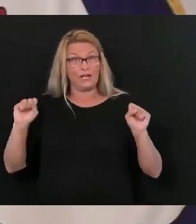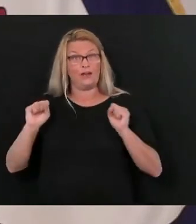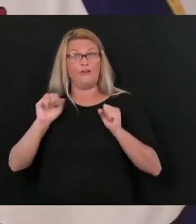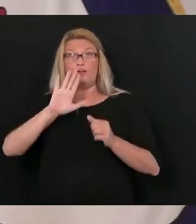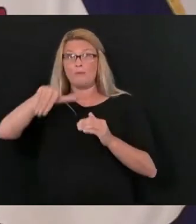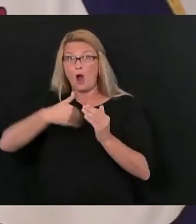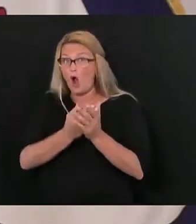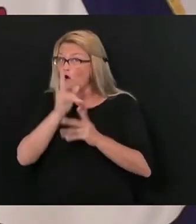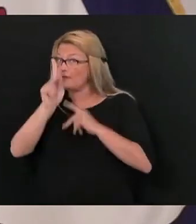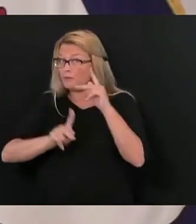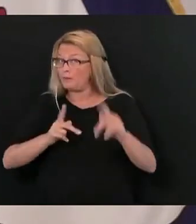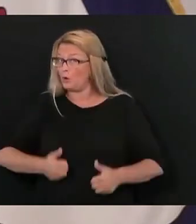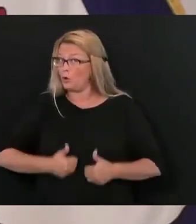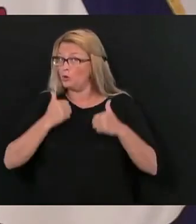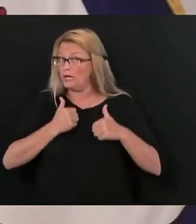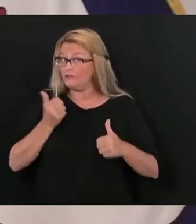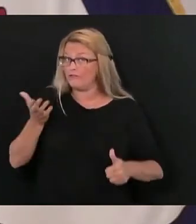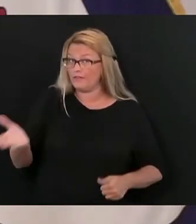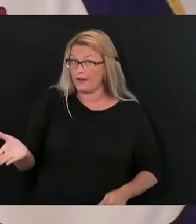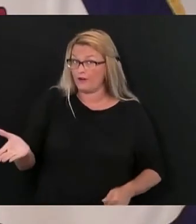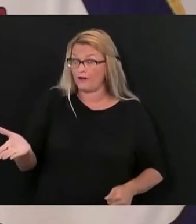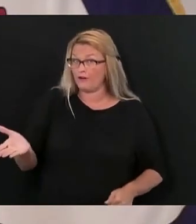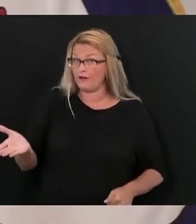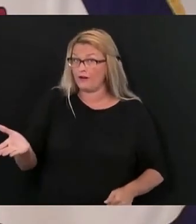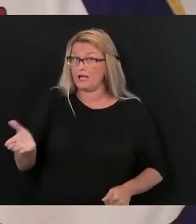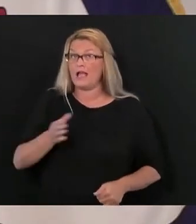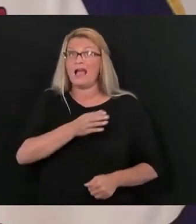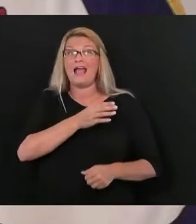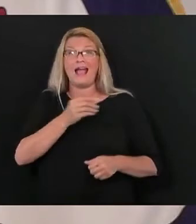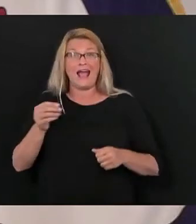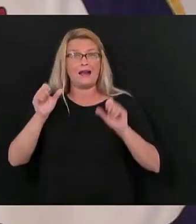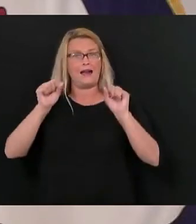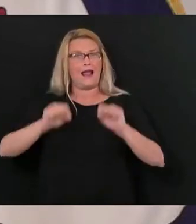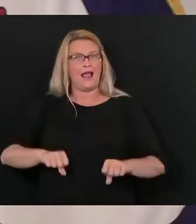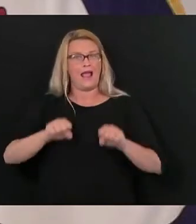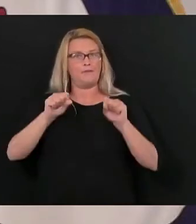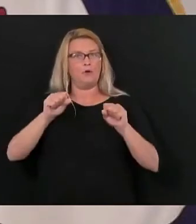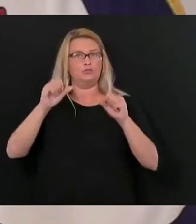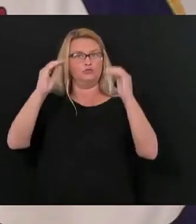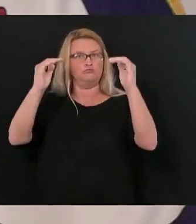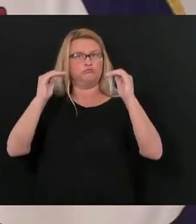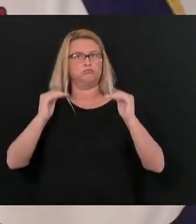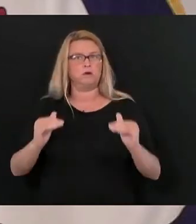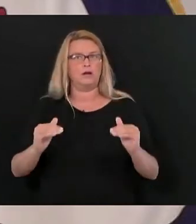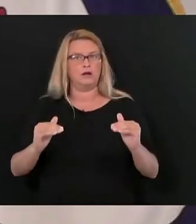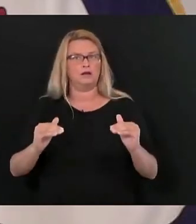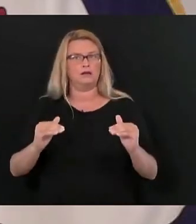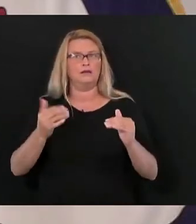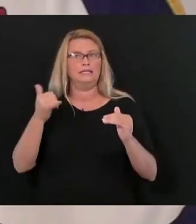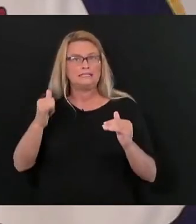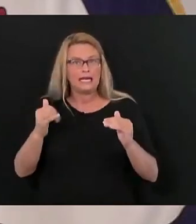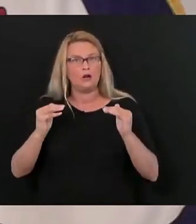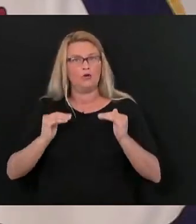County, safer from the standpoint of being able to get them out of the orange and into the yellow or the